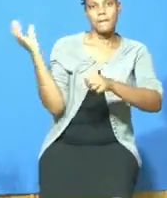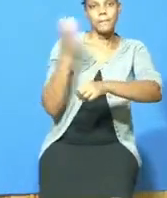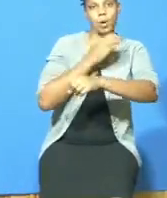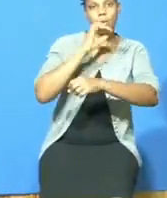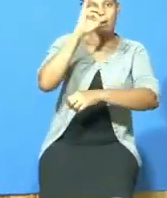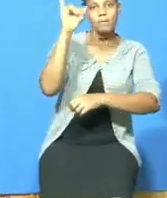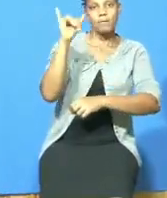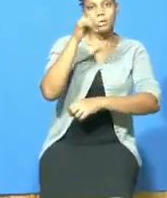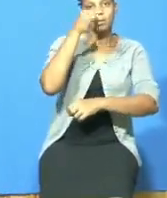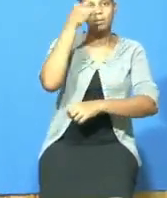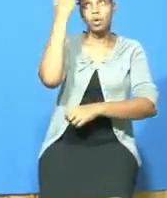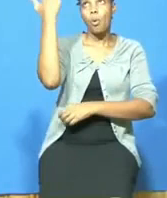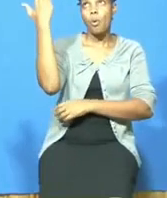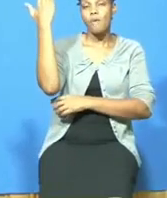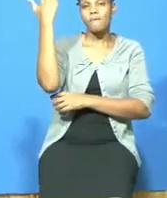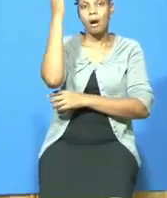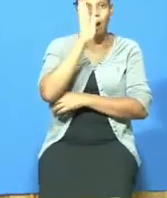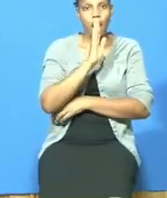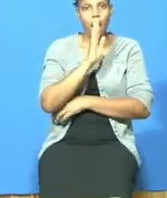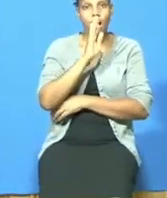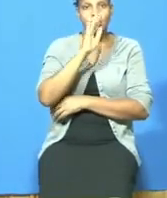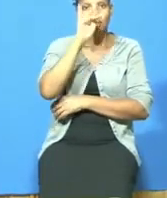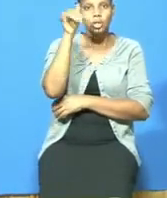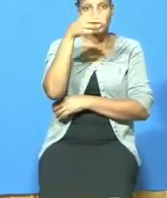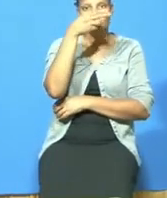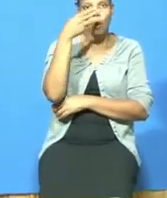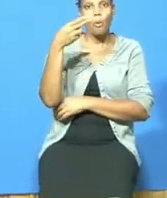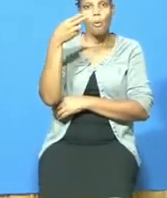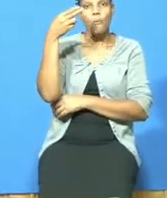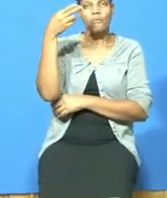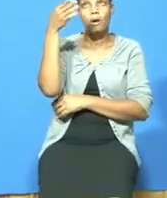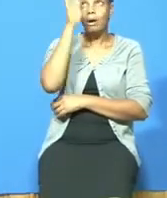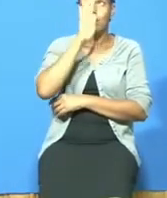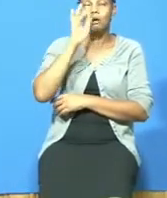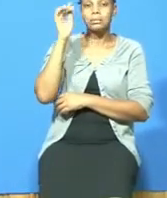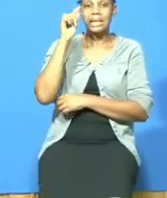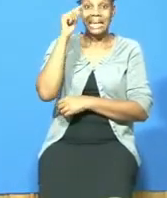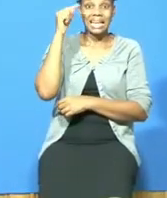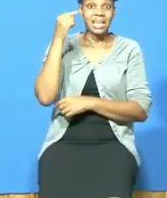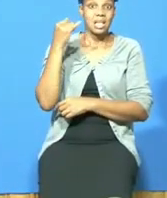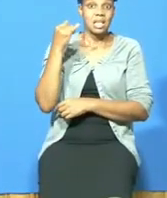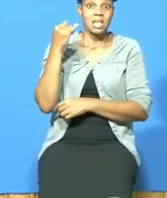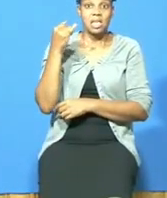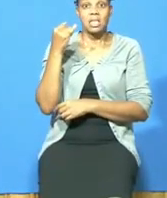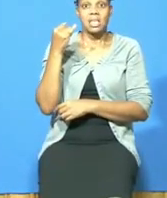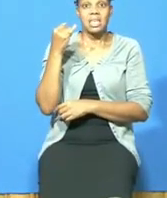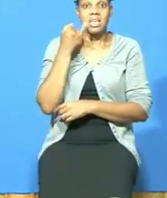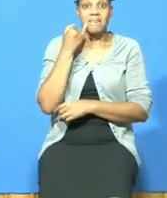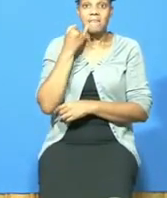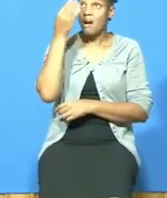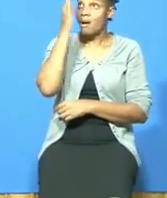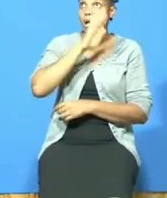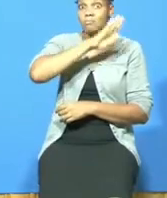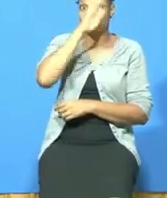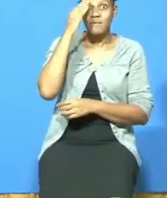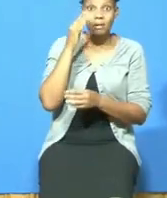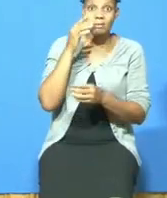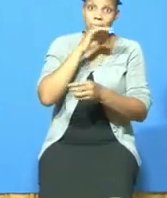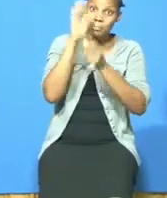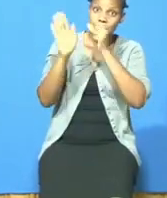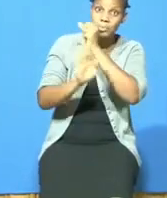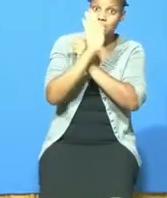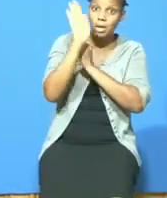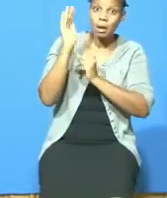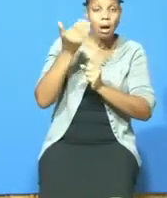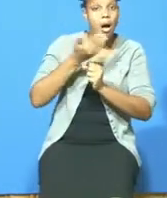God, this world would be a valley of death. But there is a strong force that